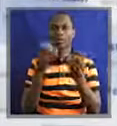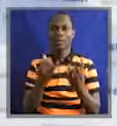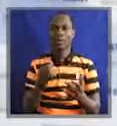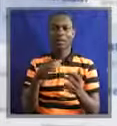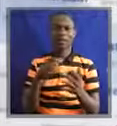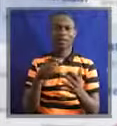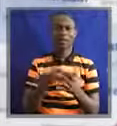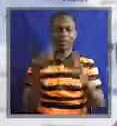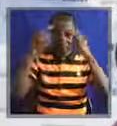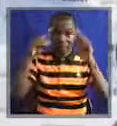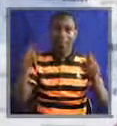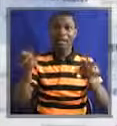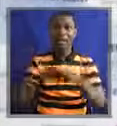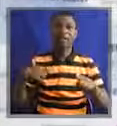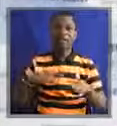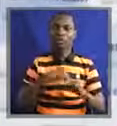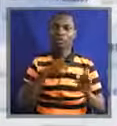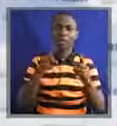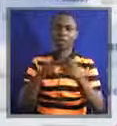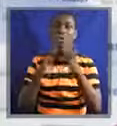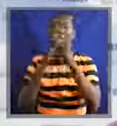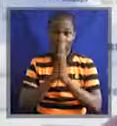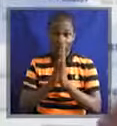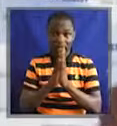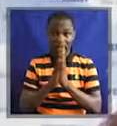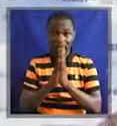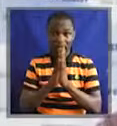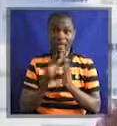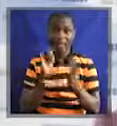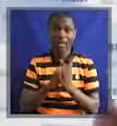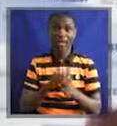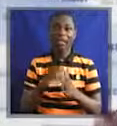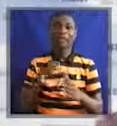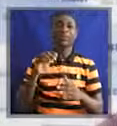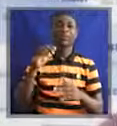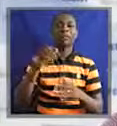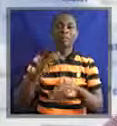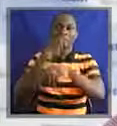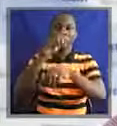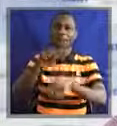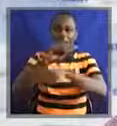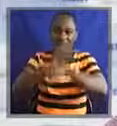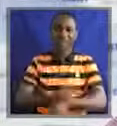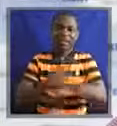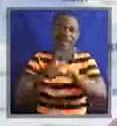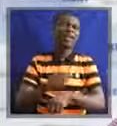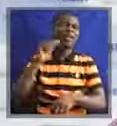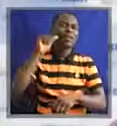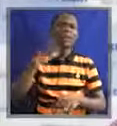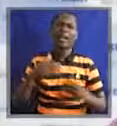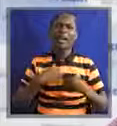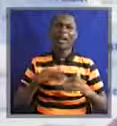happened as we went to prayer that a certain slave girl possessed with a spirit